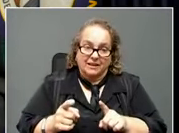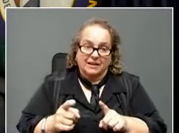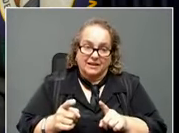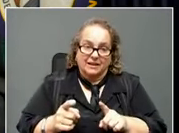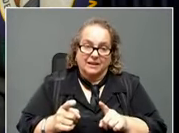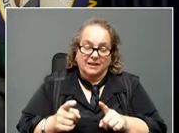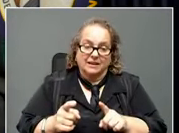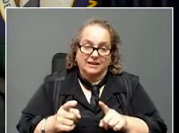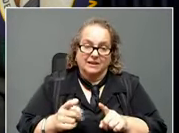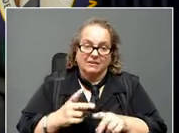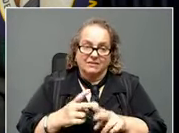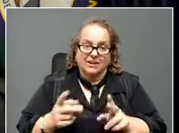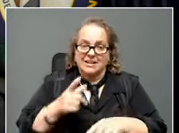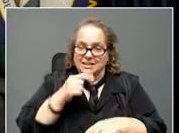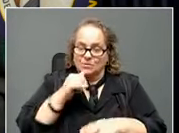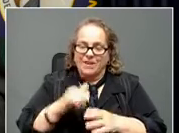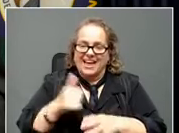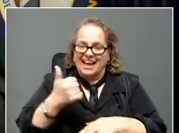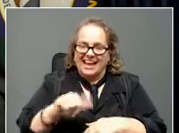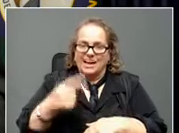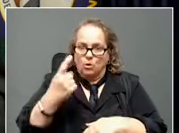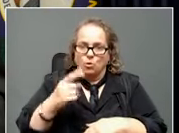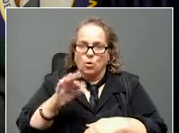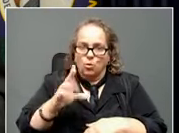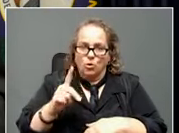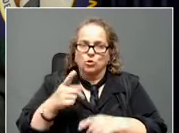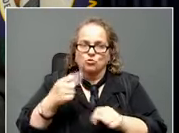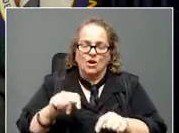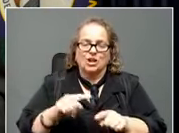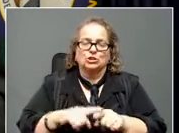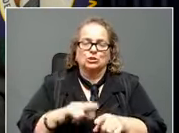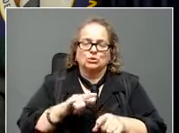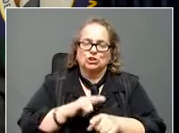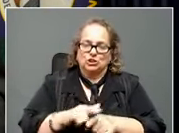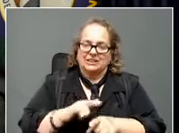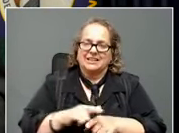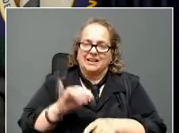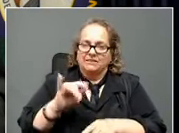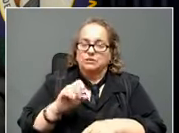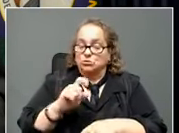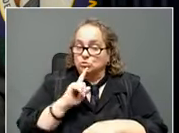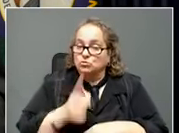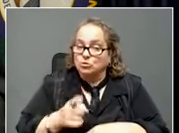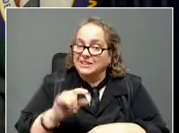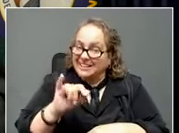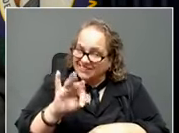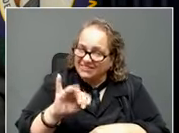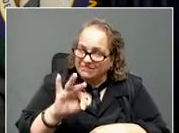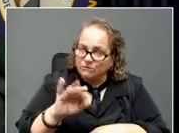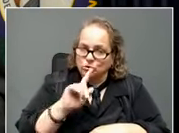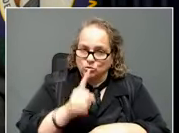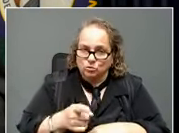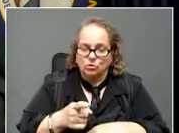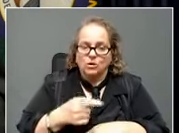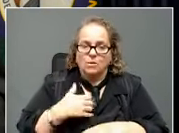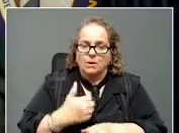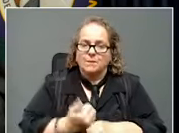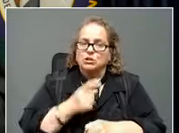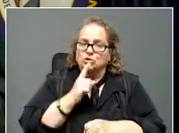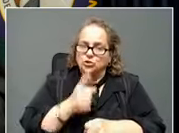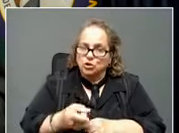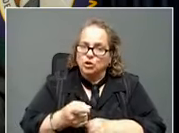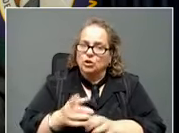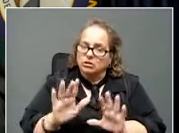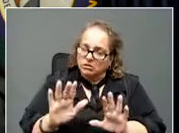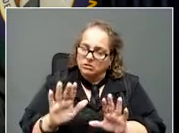very disappointed that anybody would cheat if that happened. But I want to make sure I say that they are going to get due